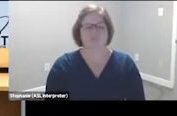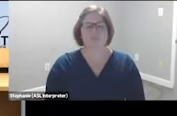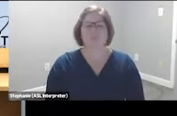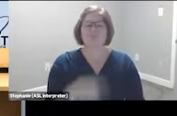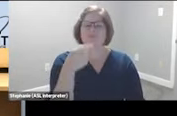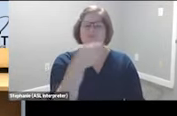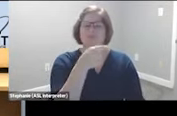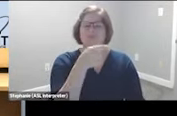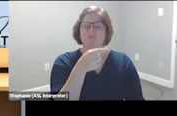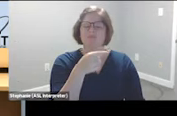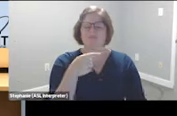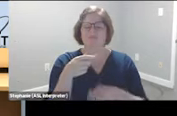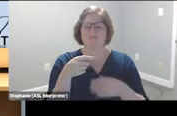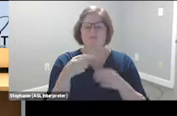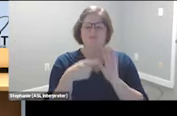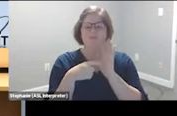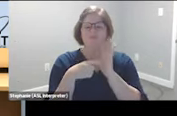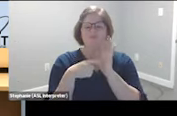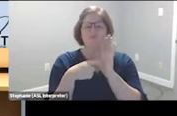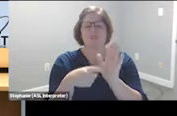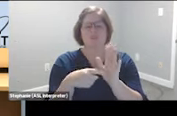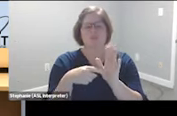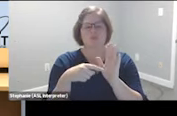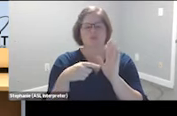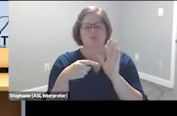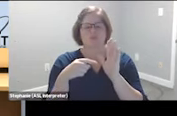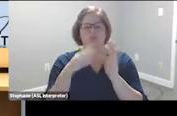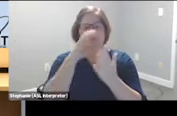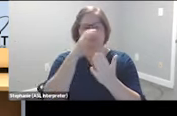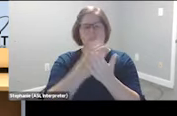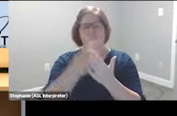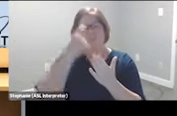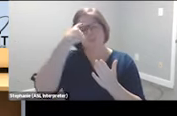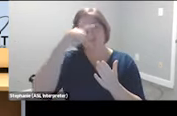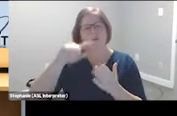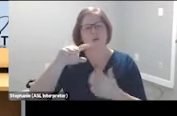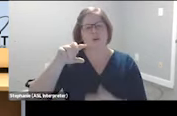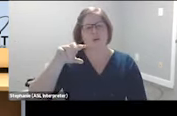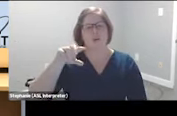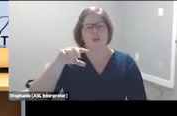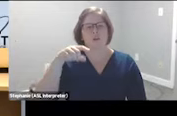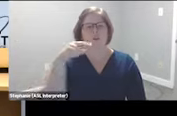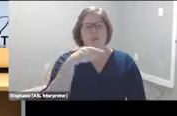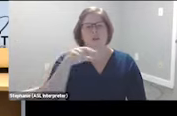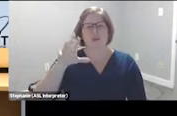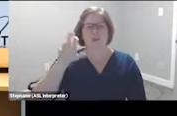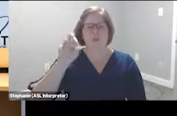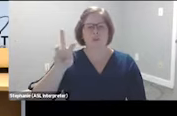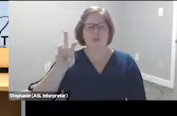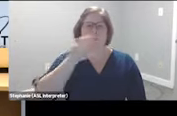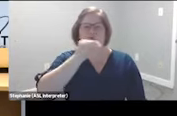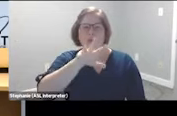of going with the astronomy and space theme, is a picture of the Crew Dragon